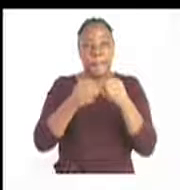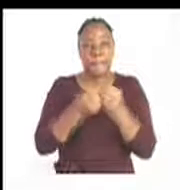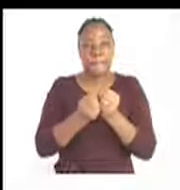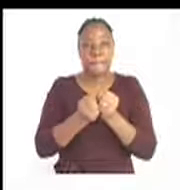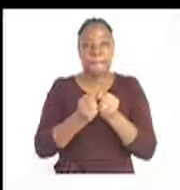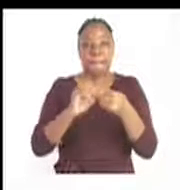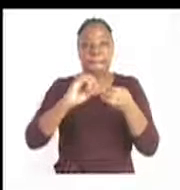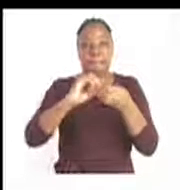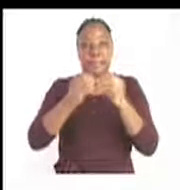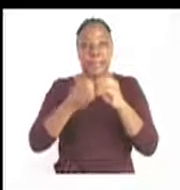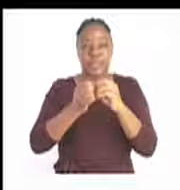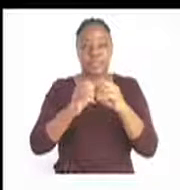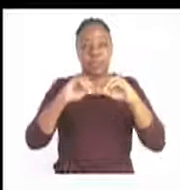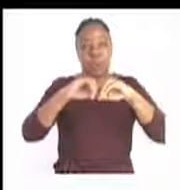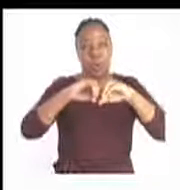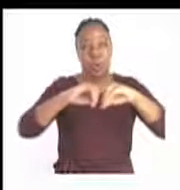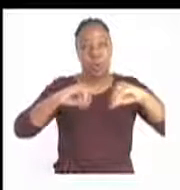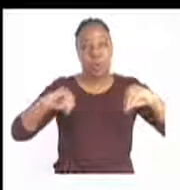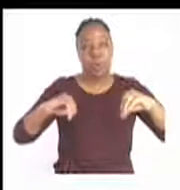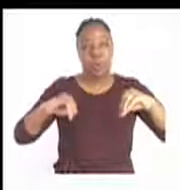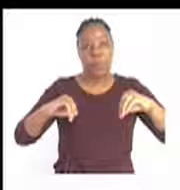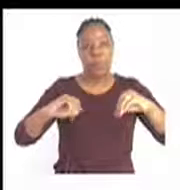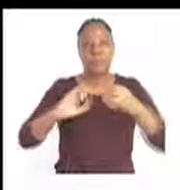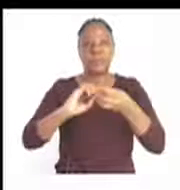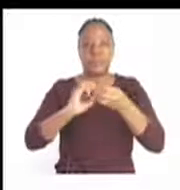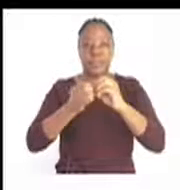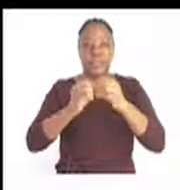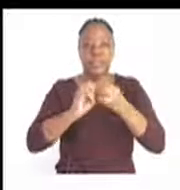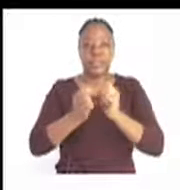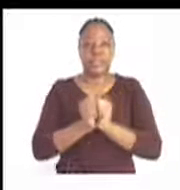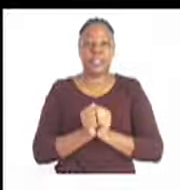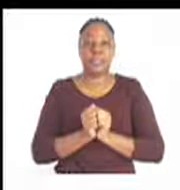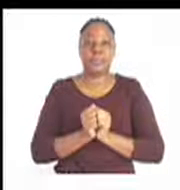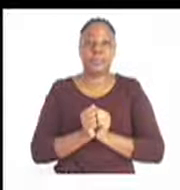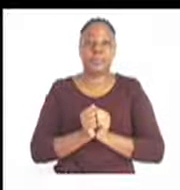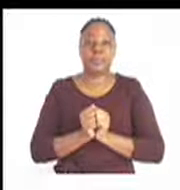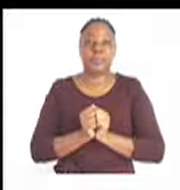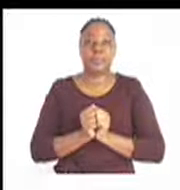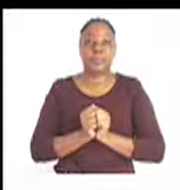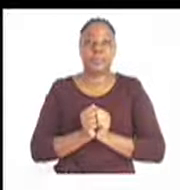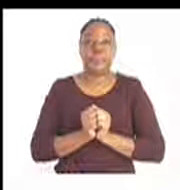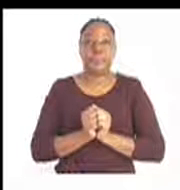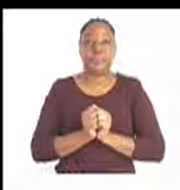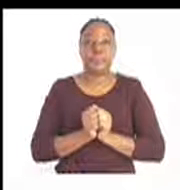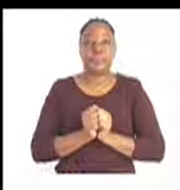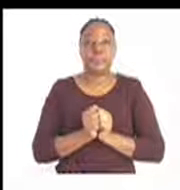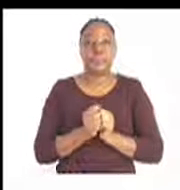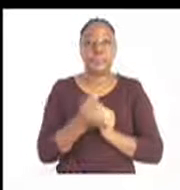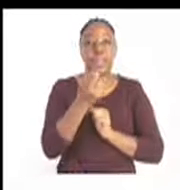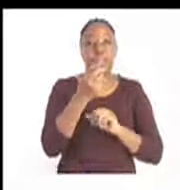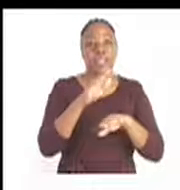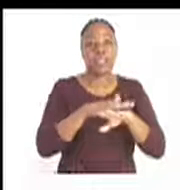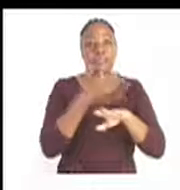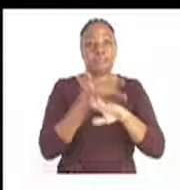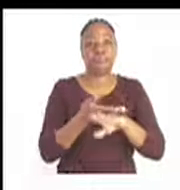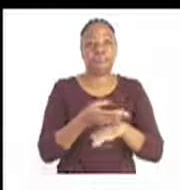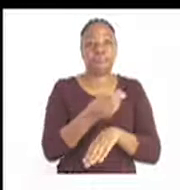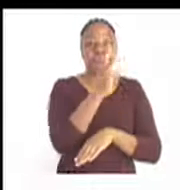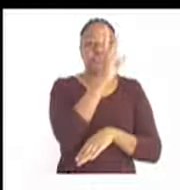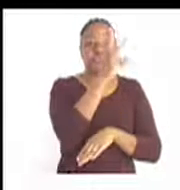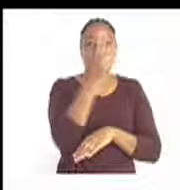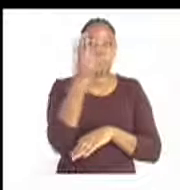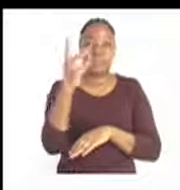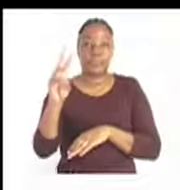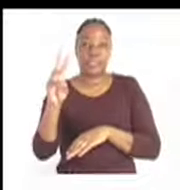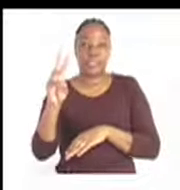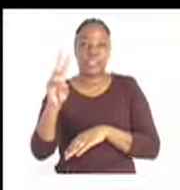to separate, or to pull apart. We have our number there as an example, 36.